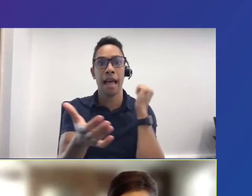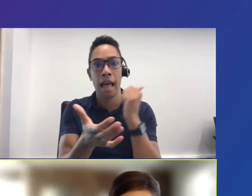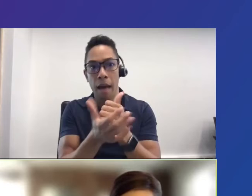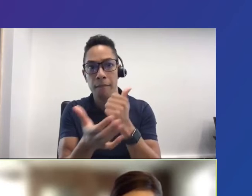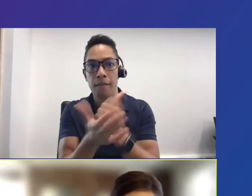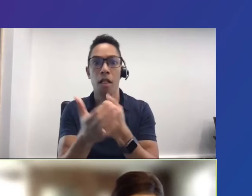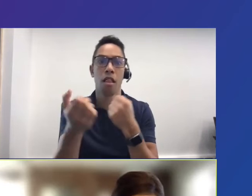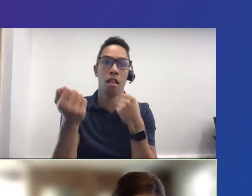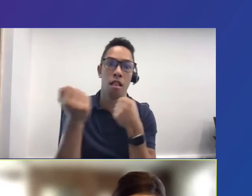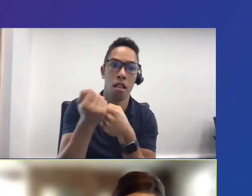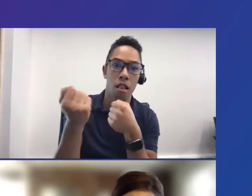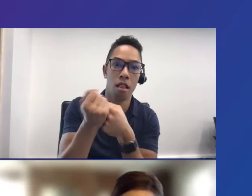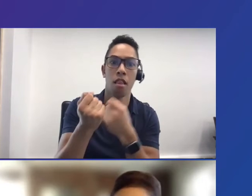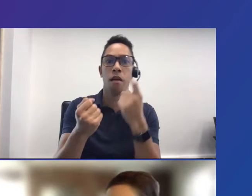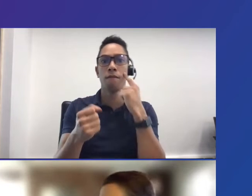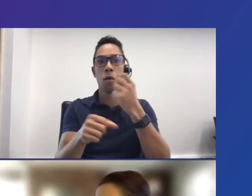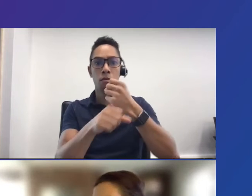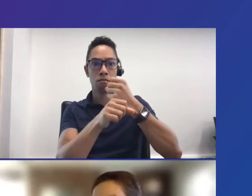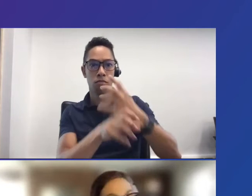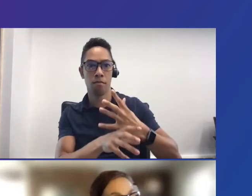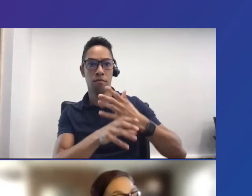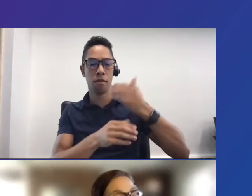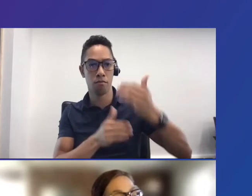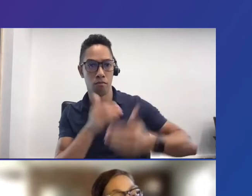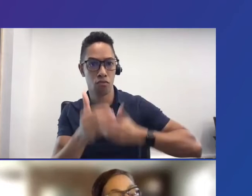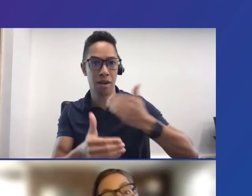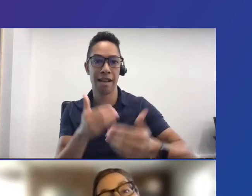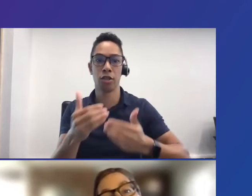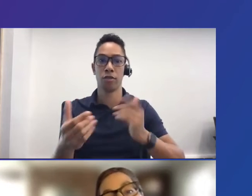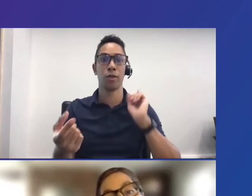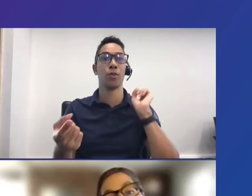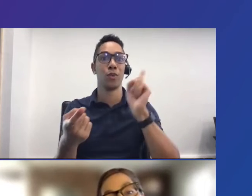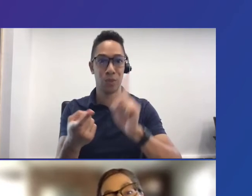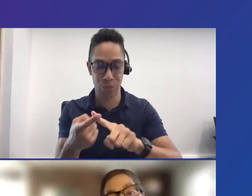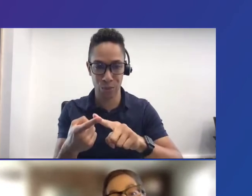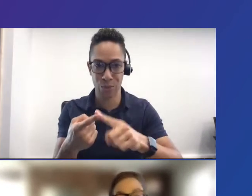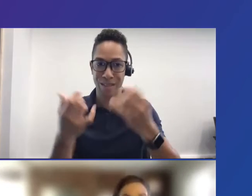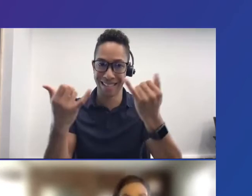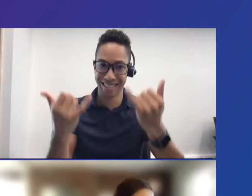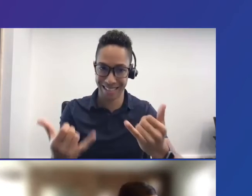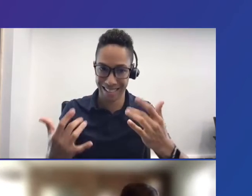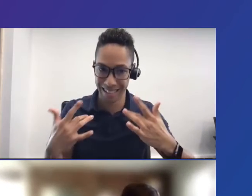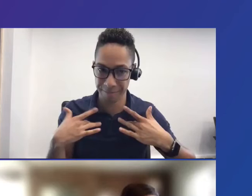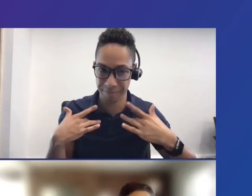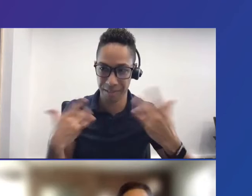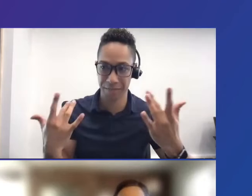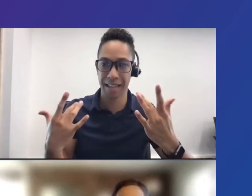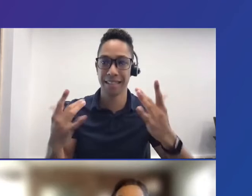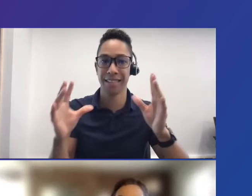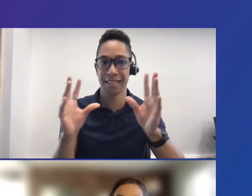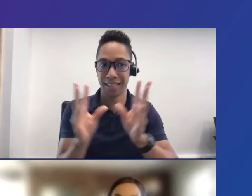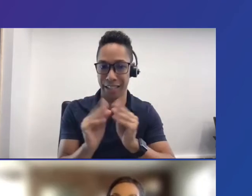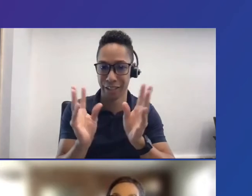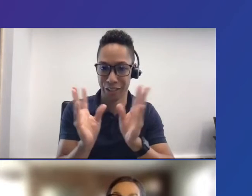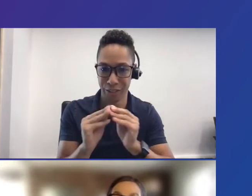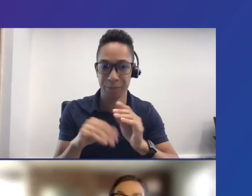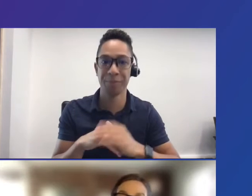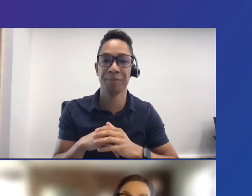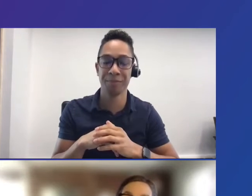the preparation process leading up to this moment in this session.